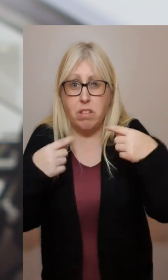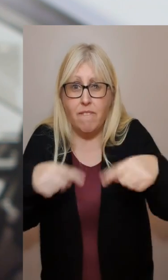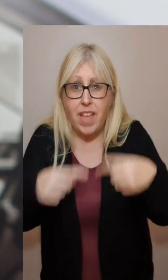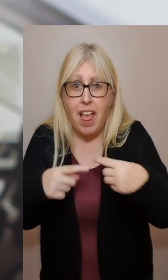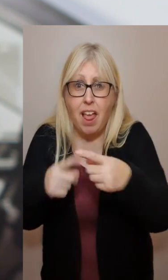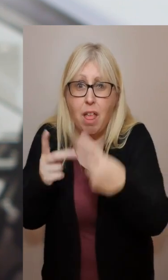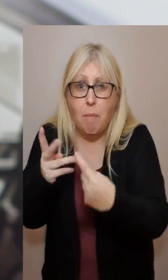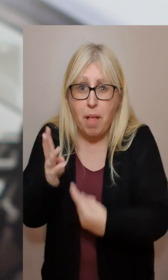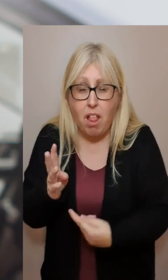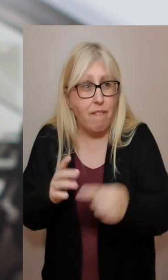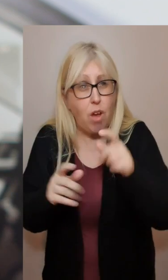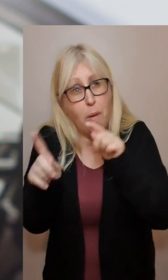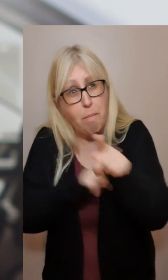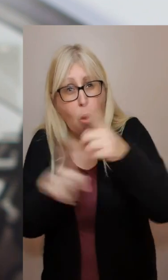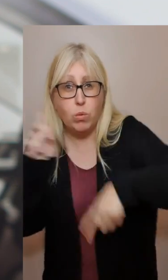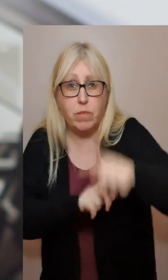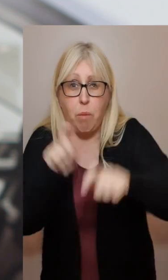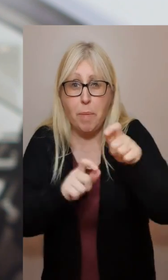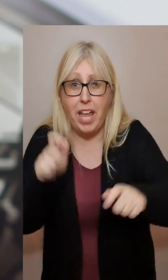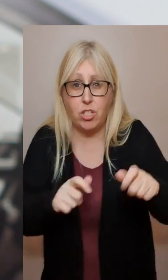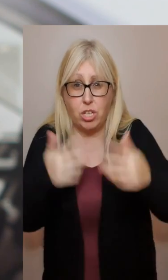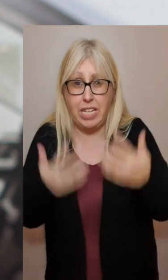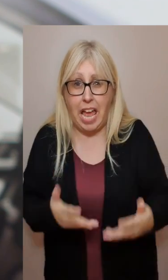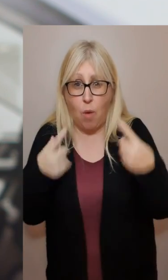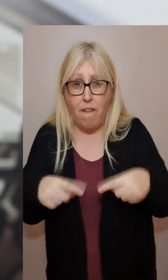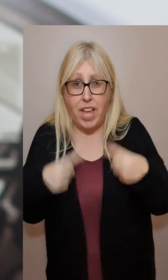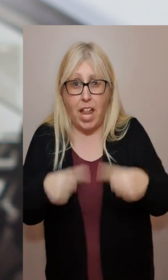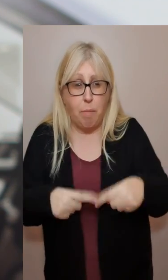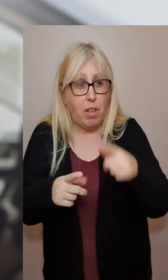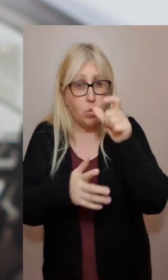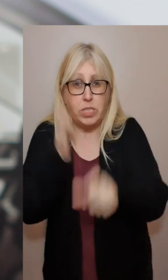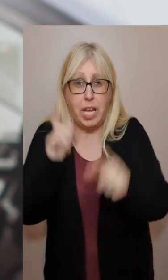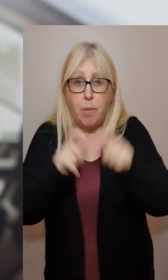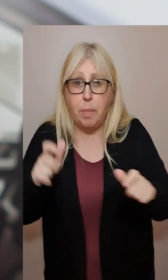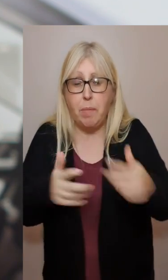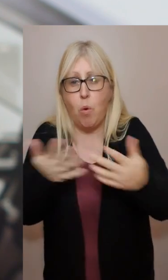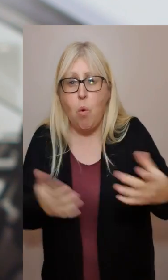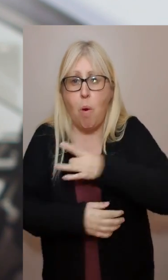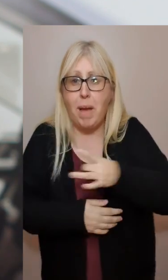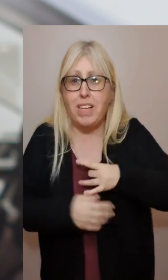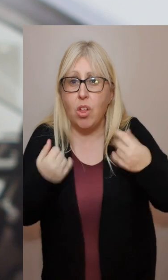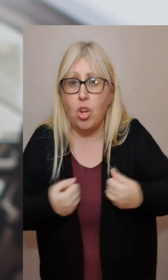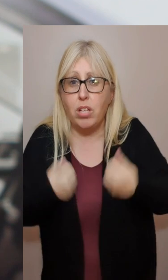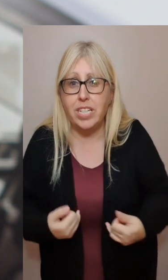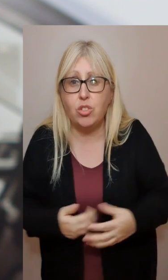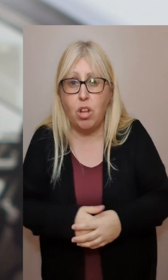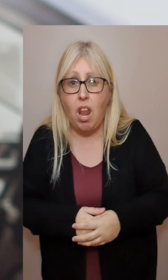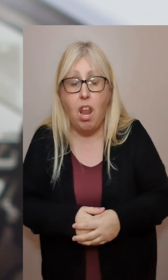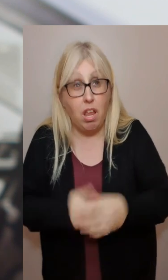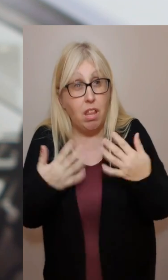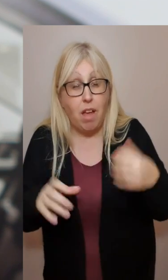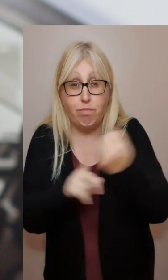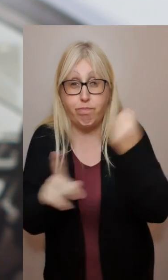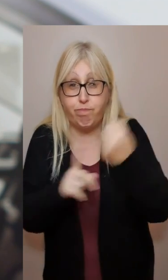vast majority of the population will now be available to people who have a disability or a medical condition. And that can make